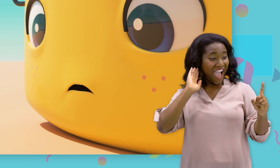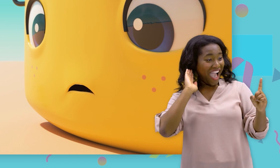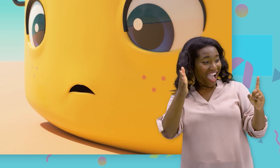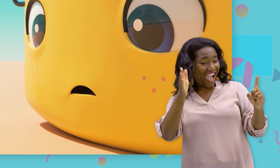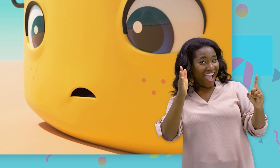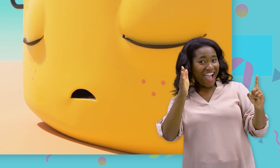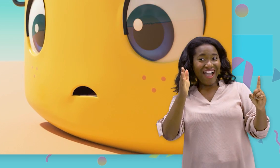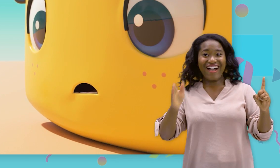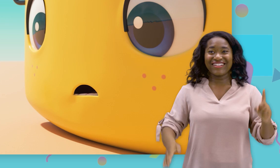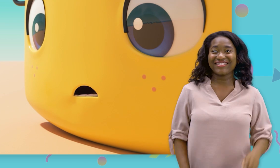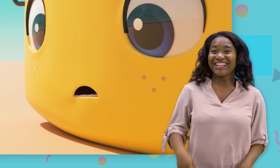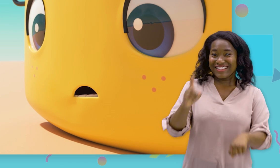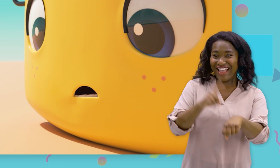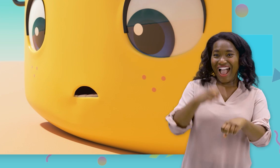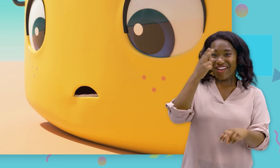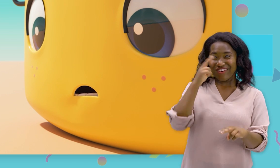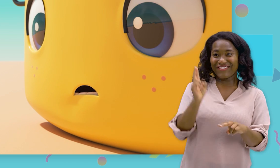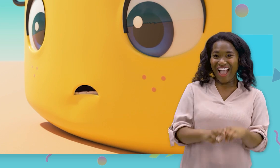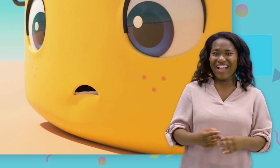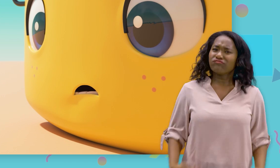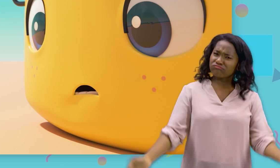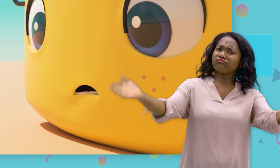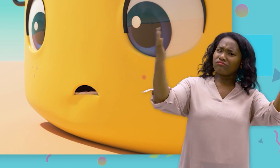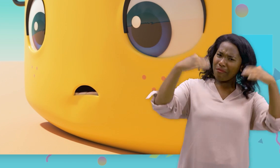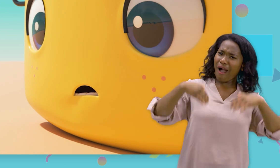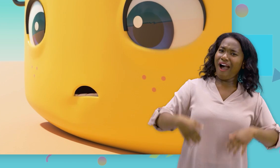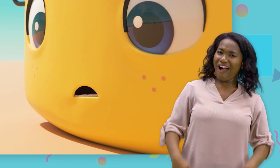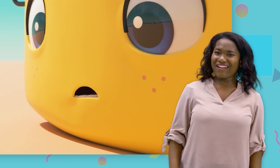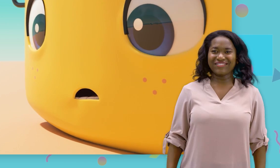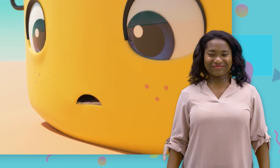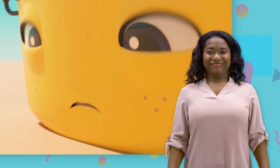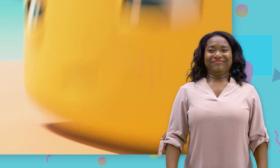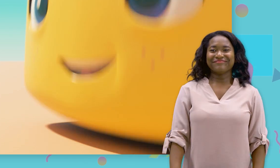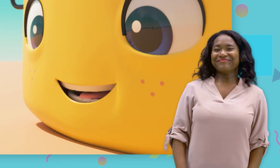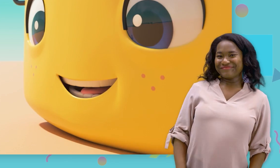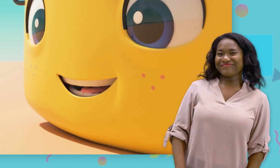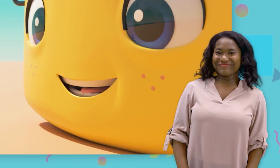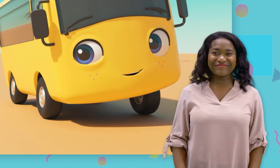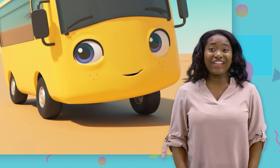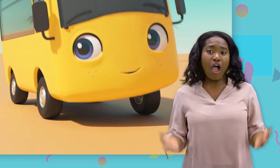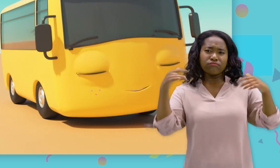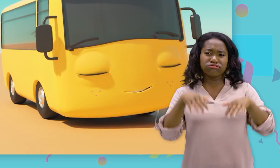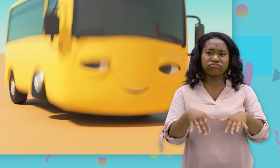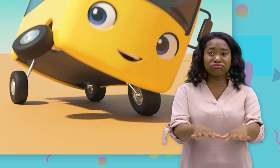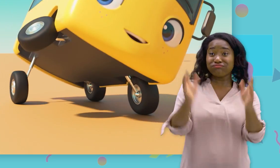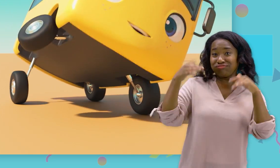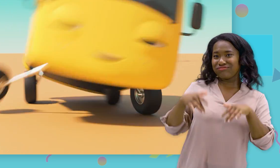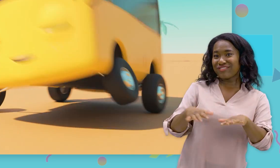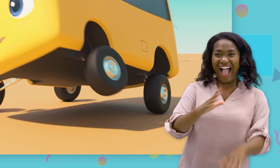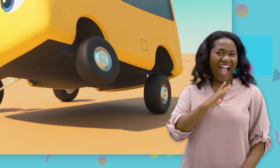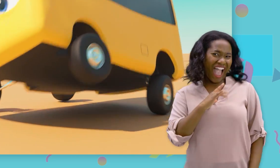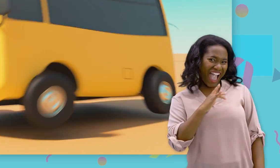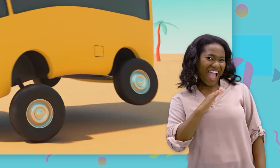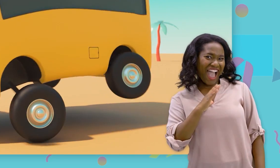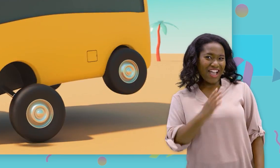Say hello, it's time for fun. Come on, let's go. The beach,